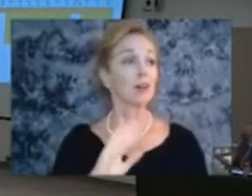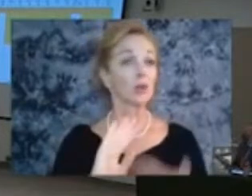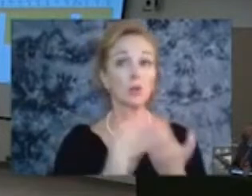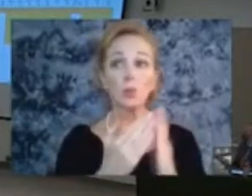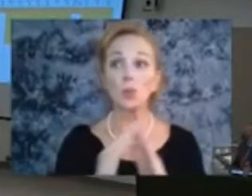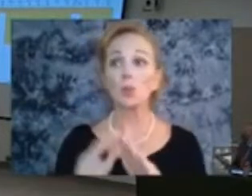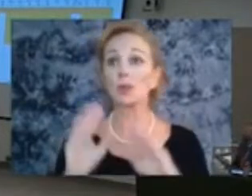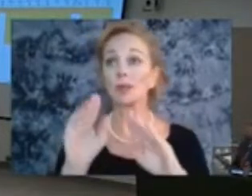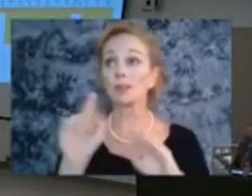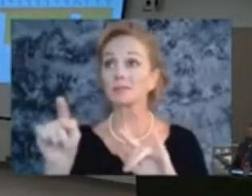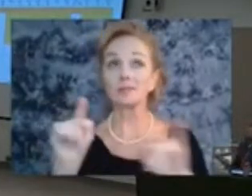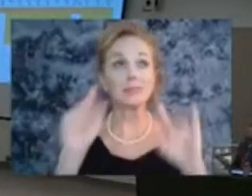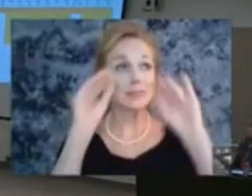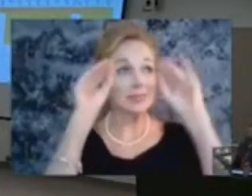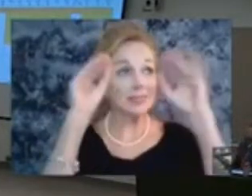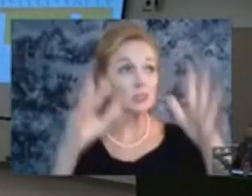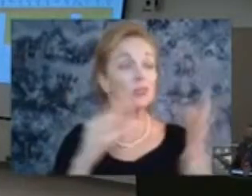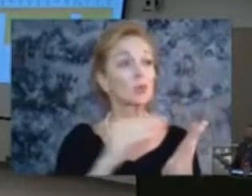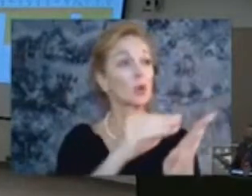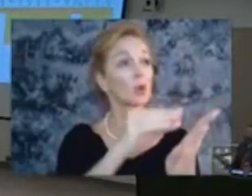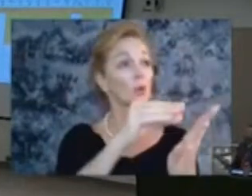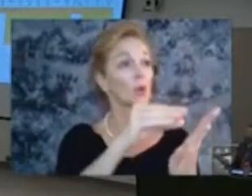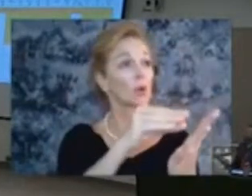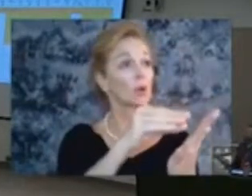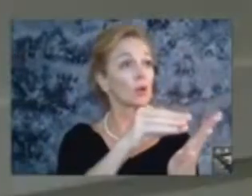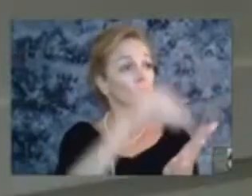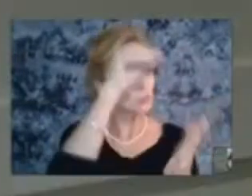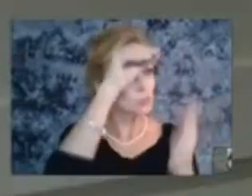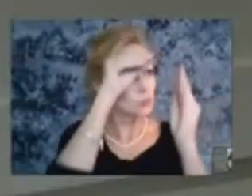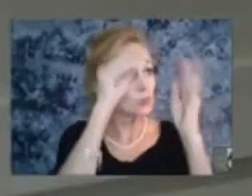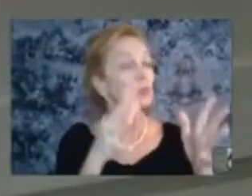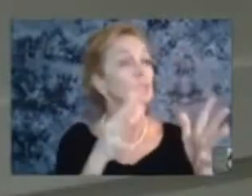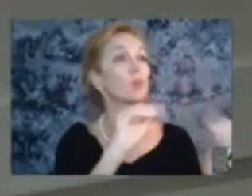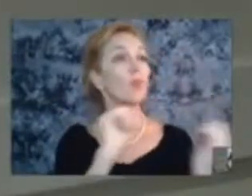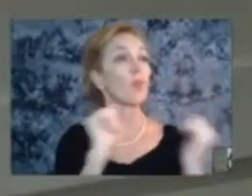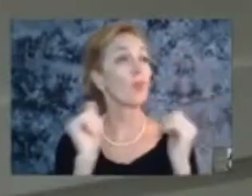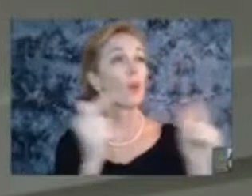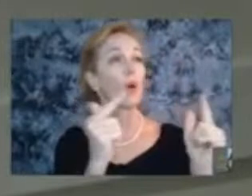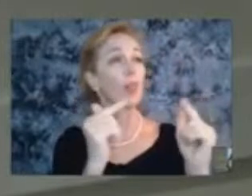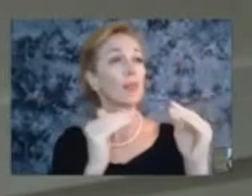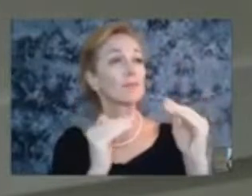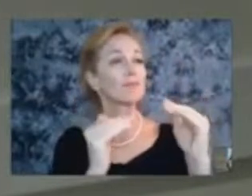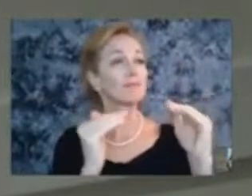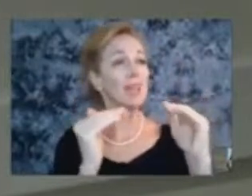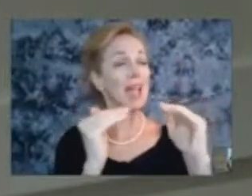students, for all the equity committee and everybody else that has had a voice at the